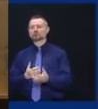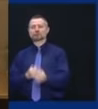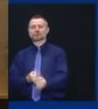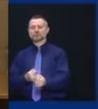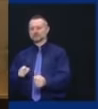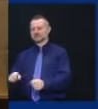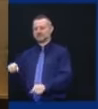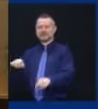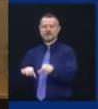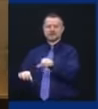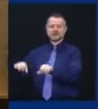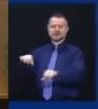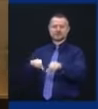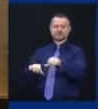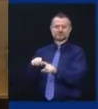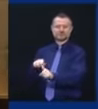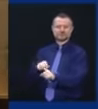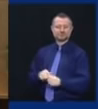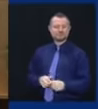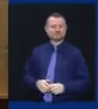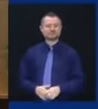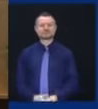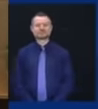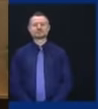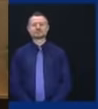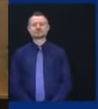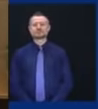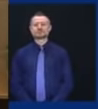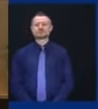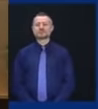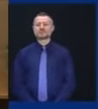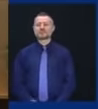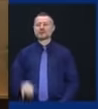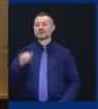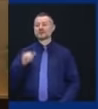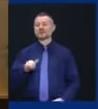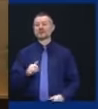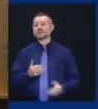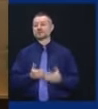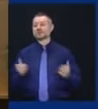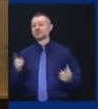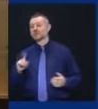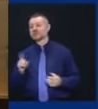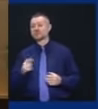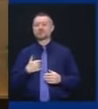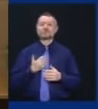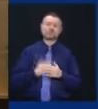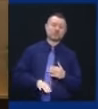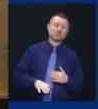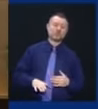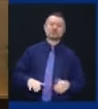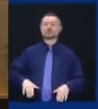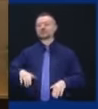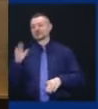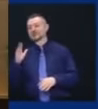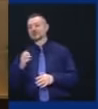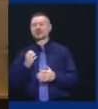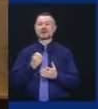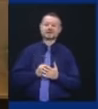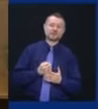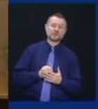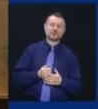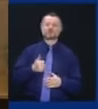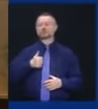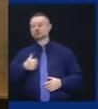the science. We have to understand that the social determinants of health, like housing and economics and